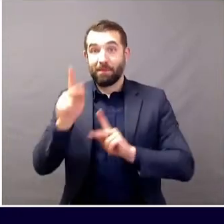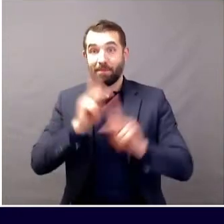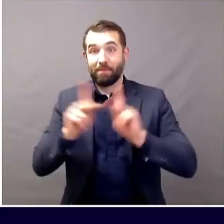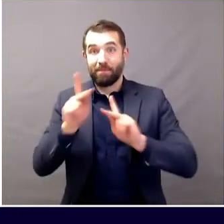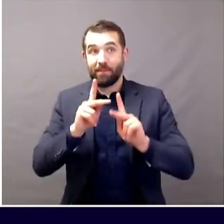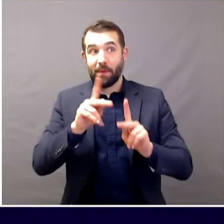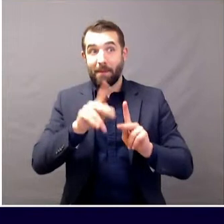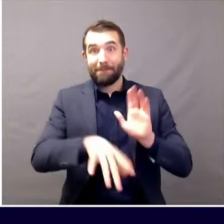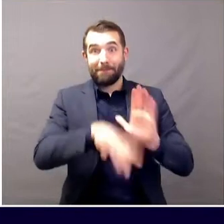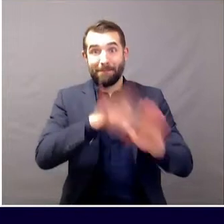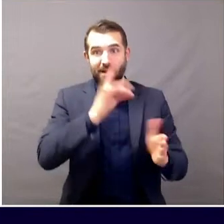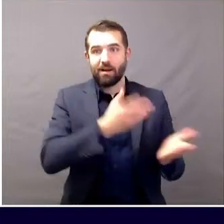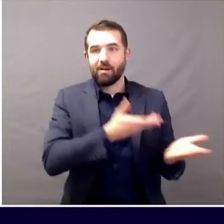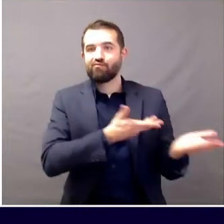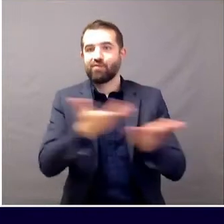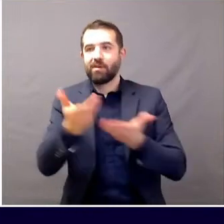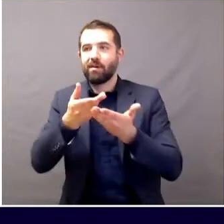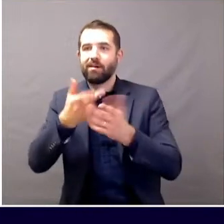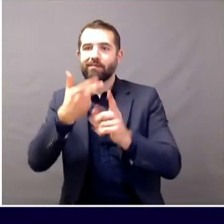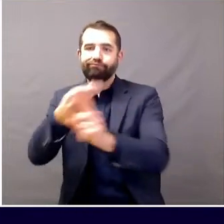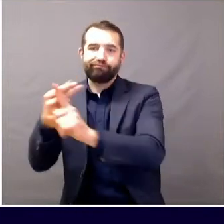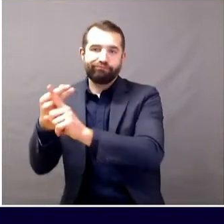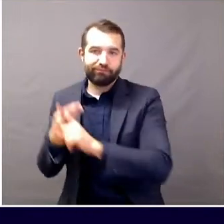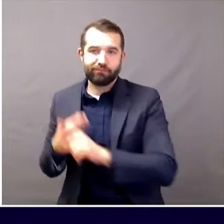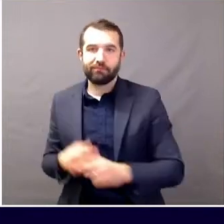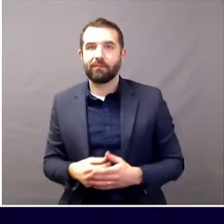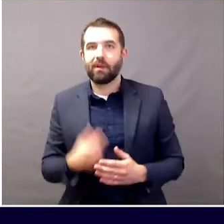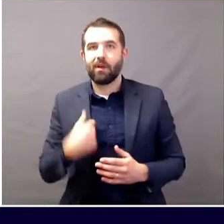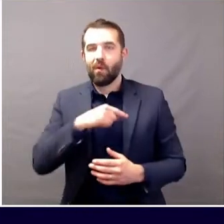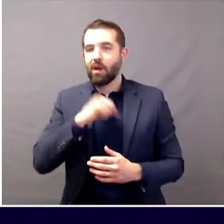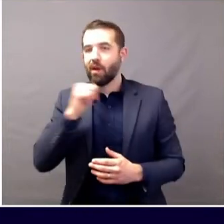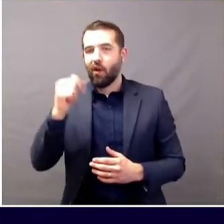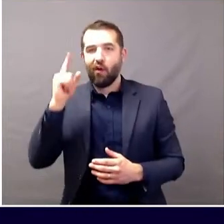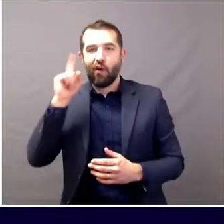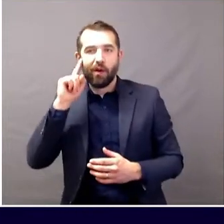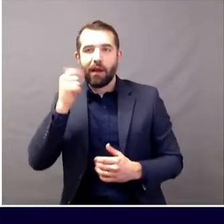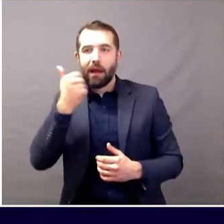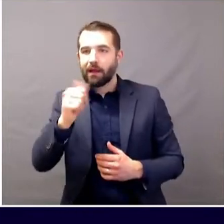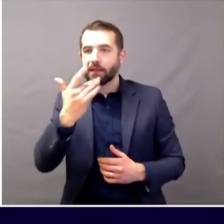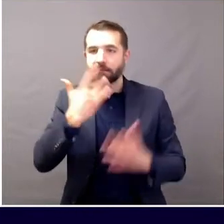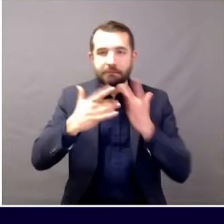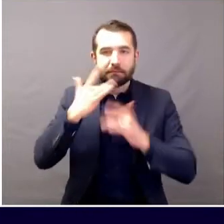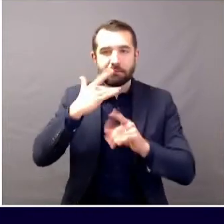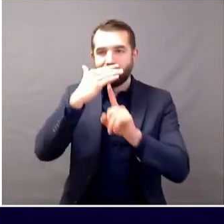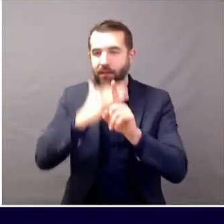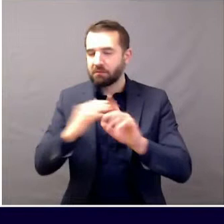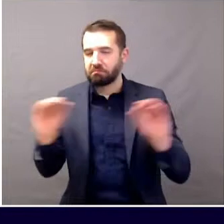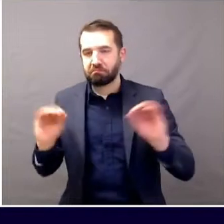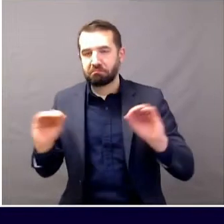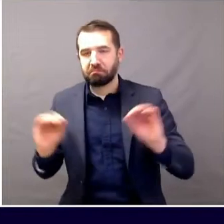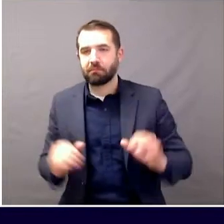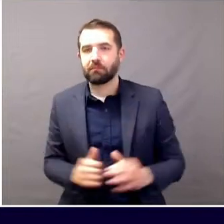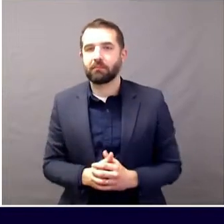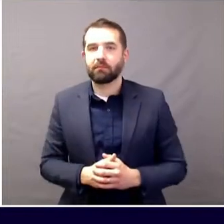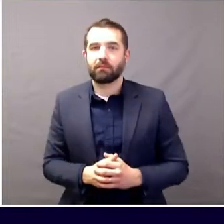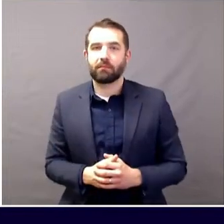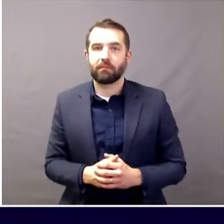you. Mm-hmm. And to round us out for the afternoon, I'm going to turn to David Horowitz from